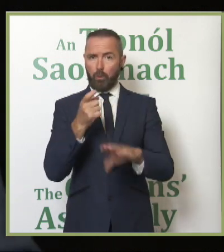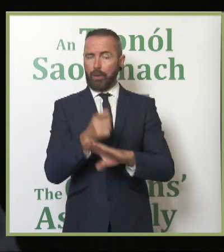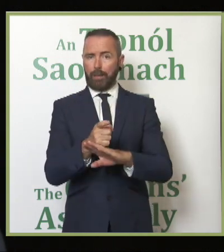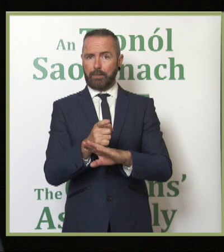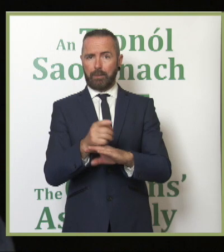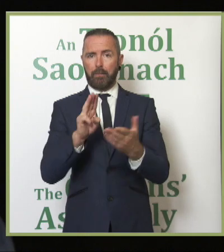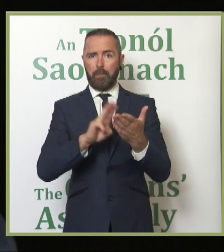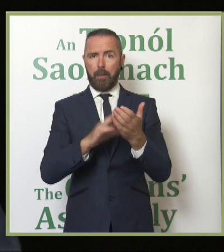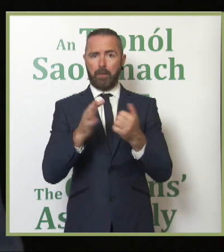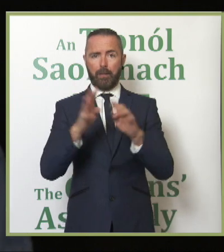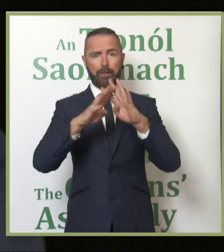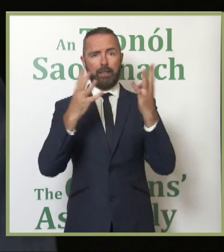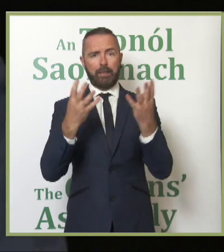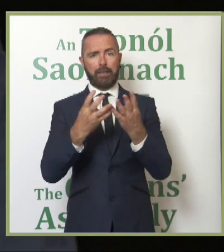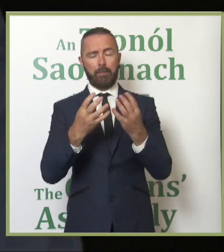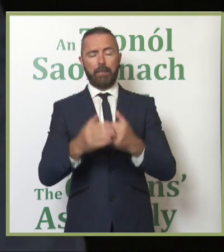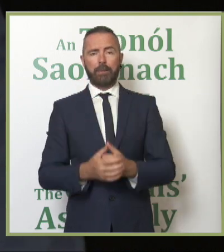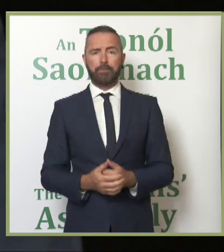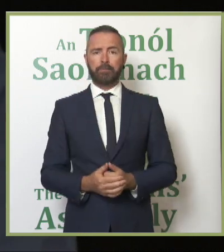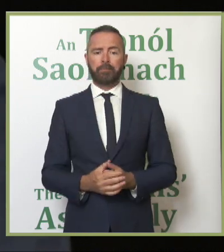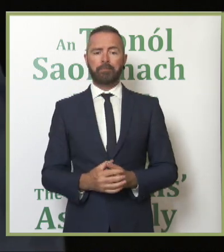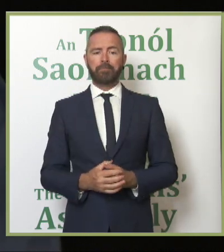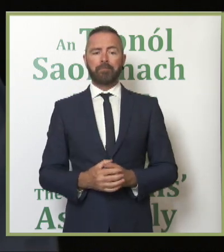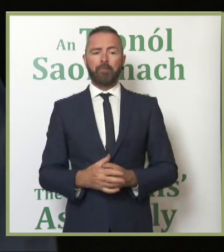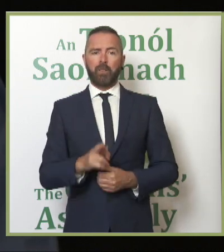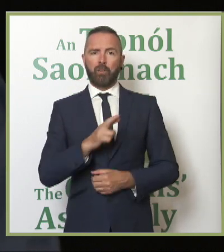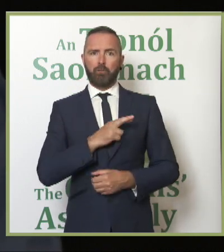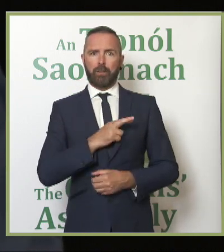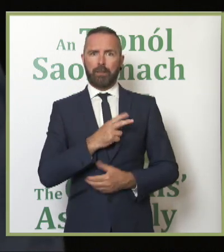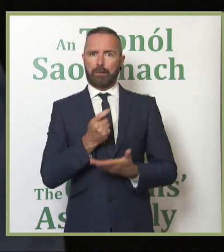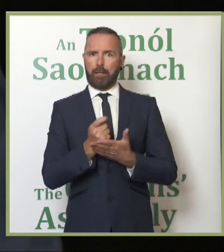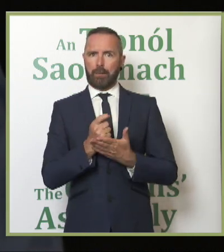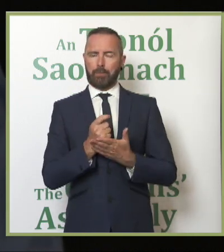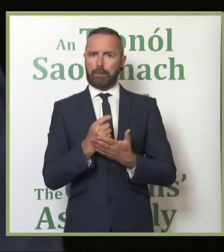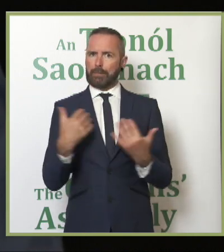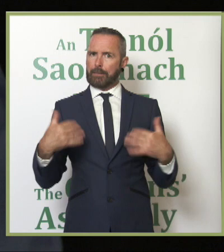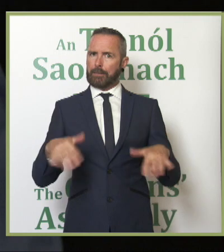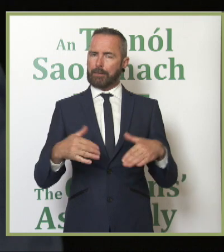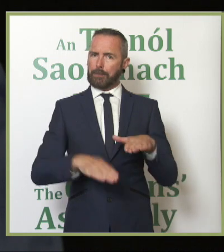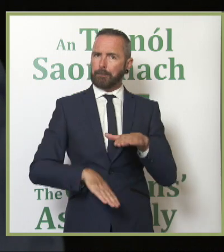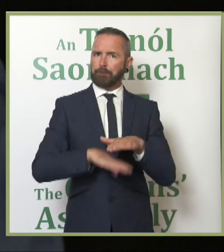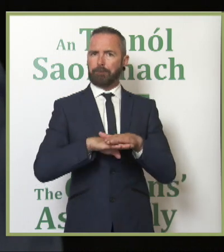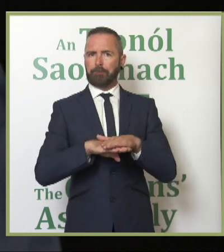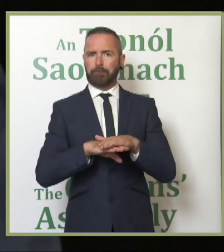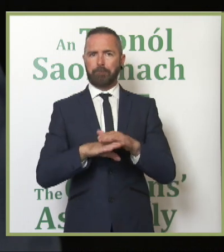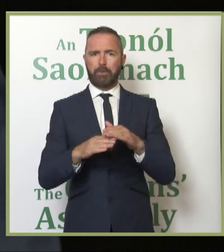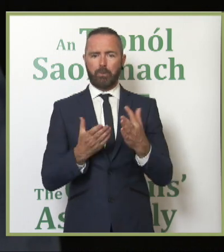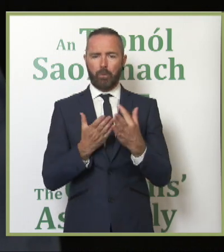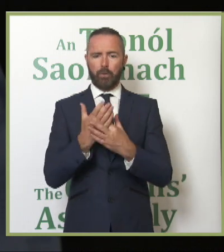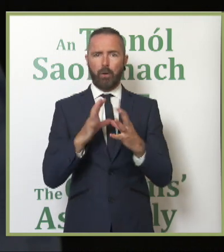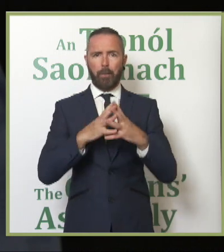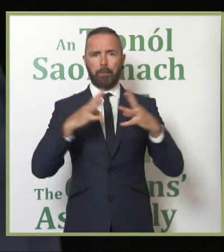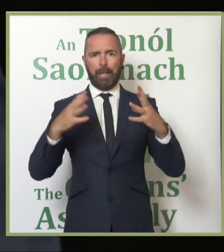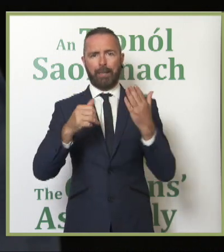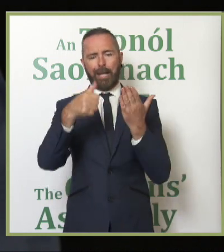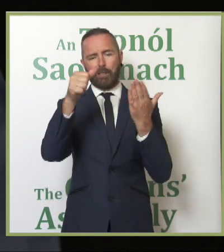and the actual casting of votes. So there is relatively limited time in the space of those first 5 meetings to get through a huge agenda.